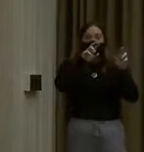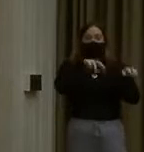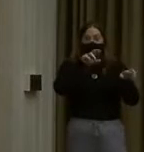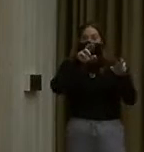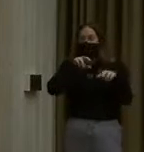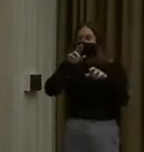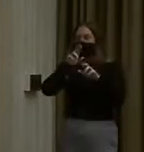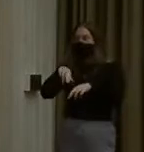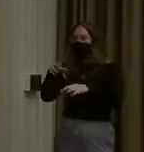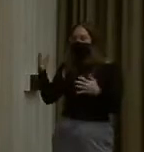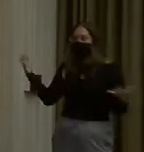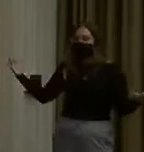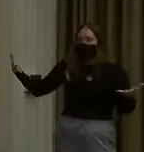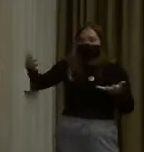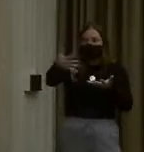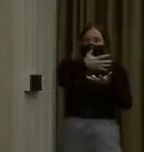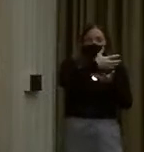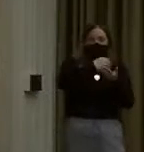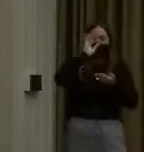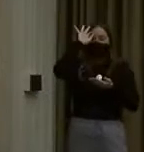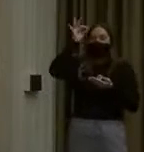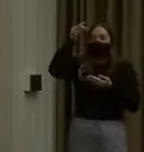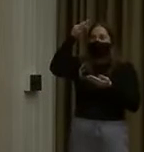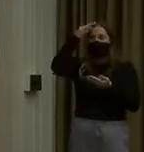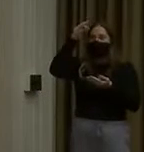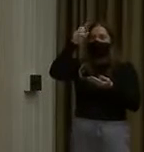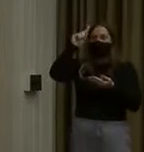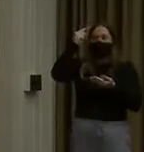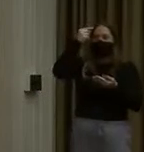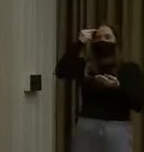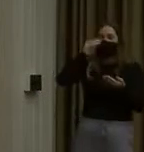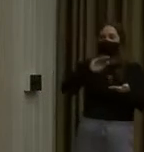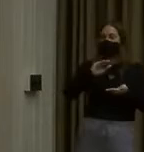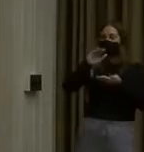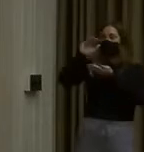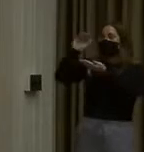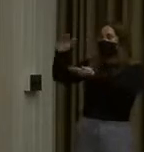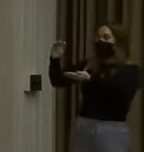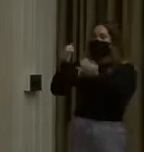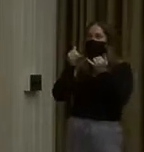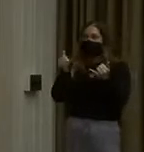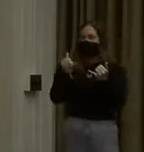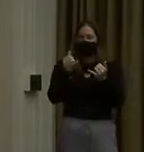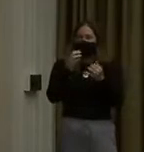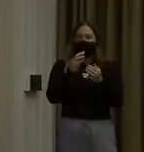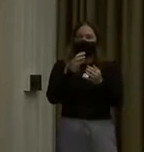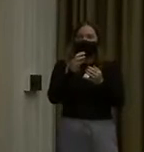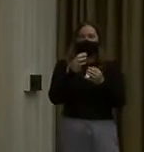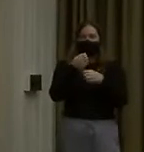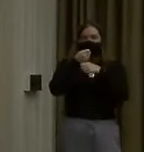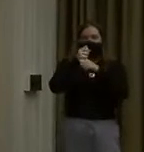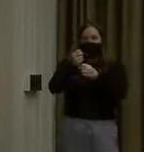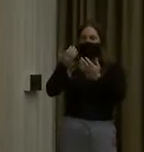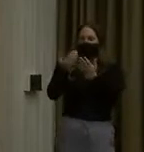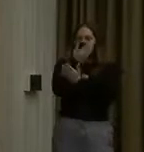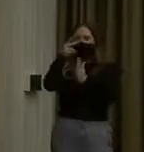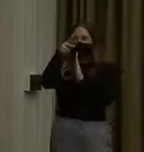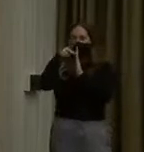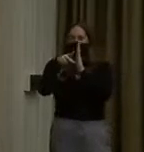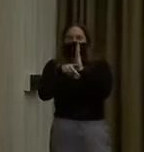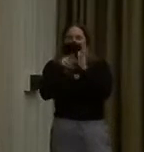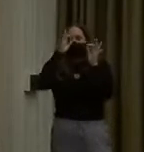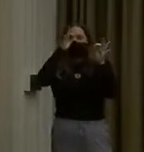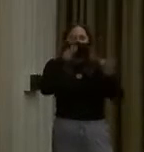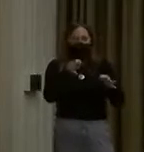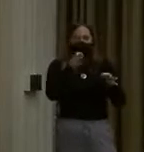back to DC, to the federal government. They in turn used the policy to create additional policies, determining where to